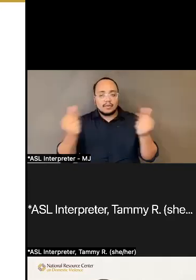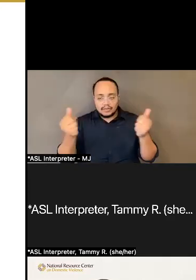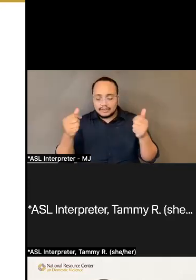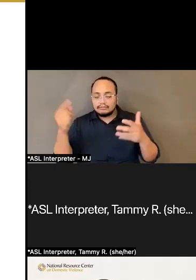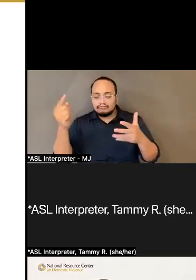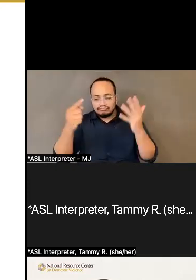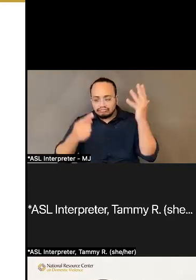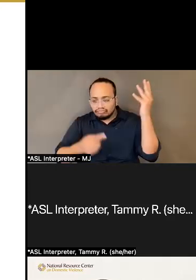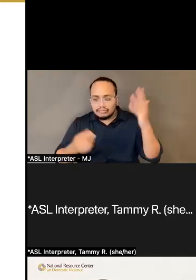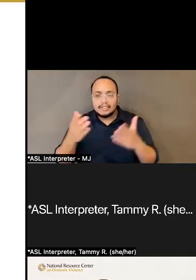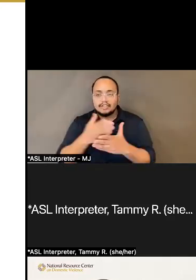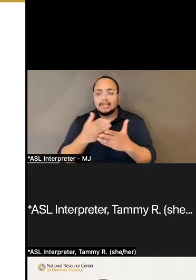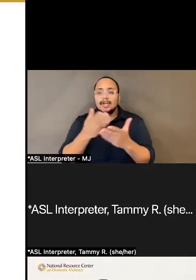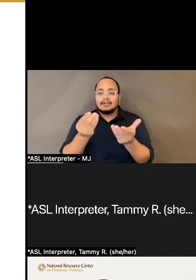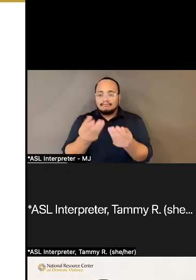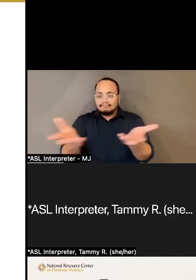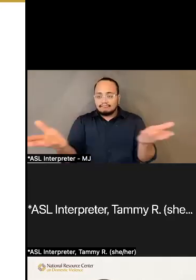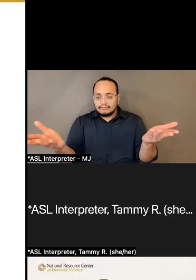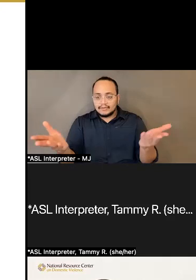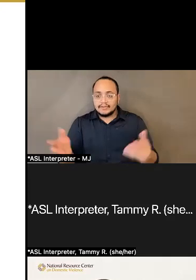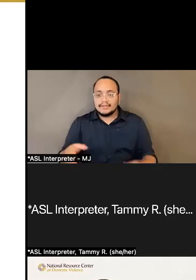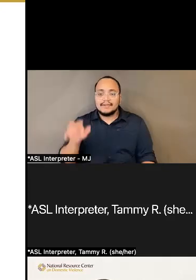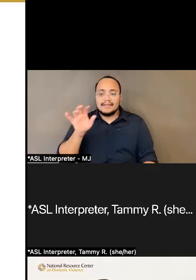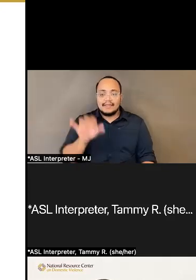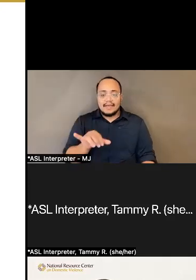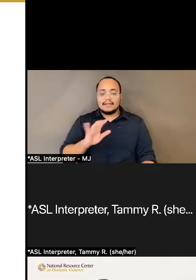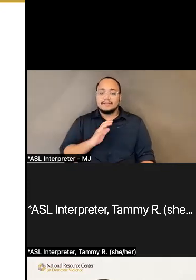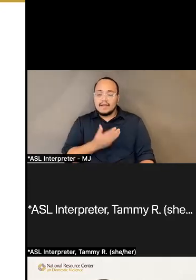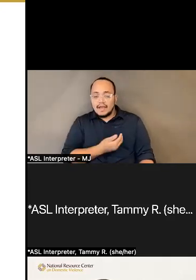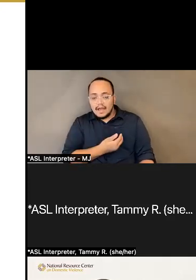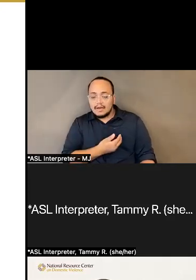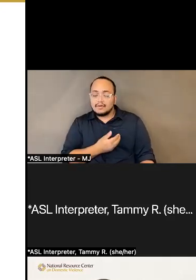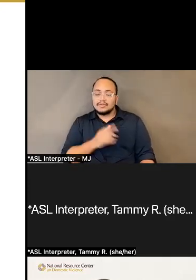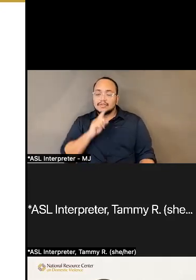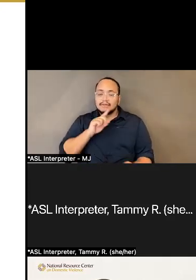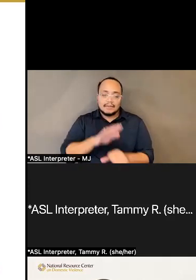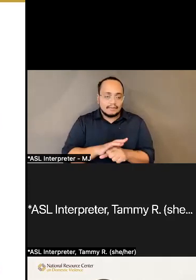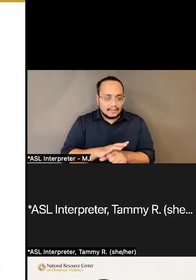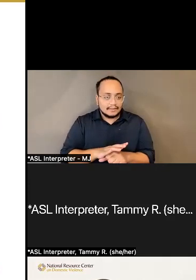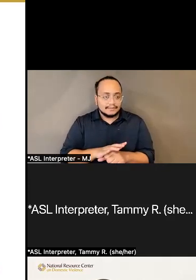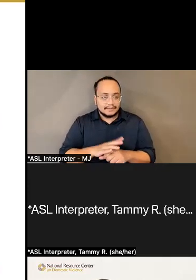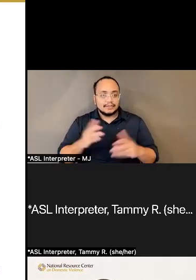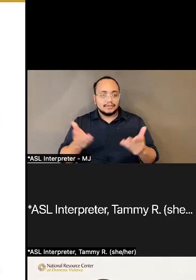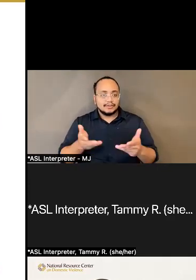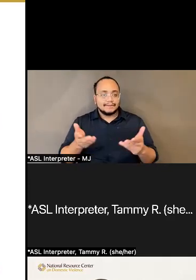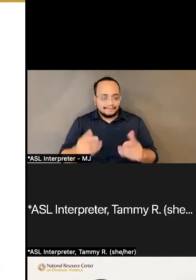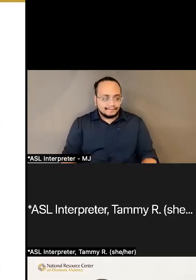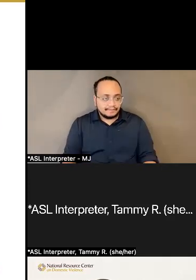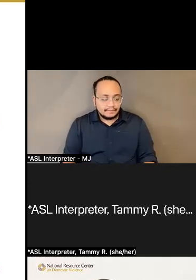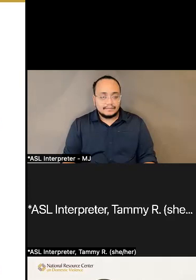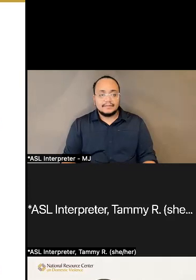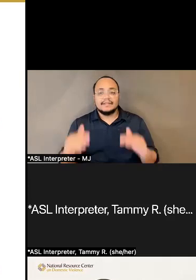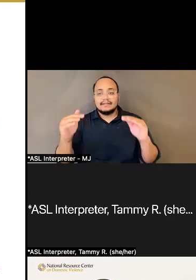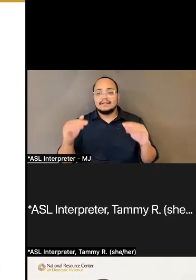today is our living into the commitments you see here. If I could get the next slide, thank